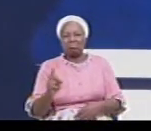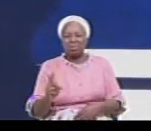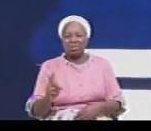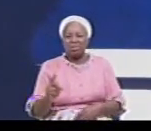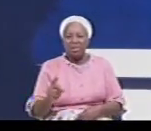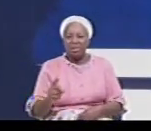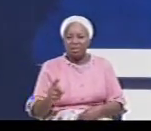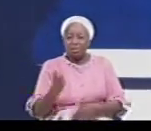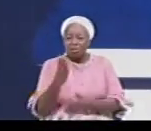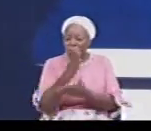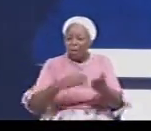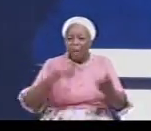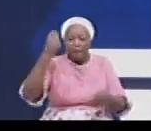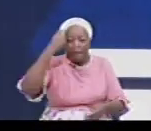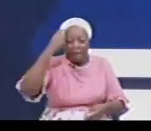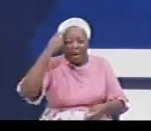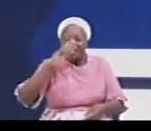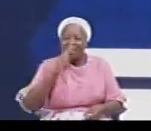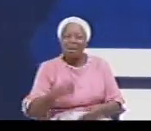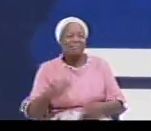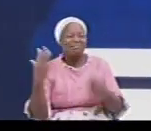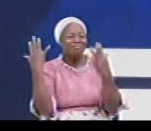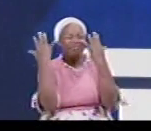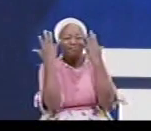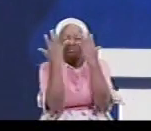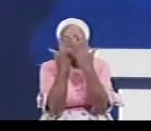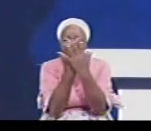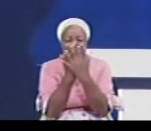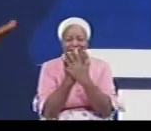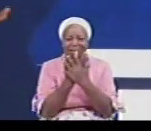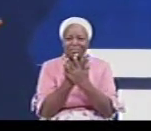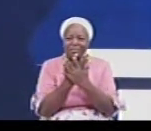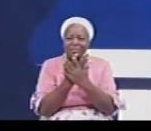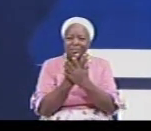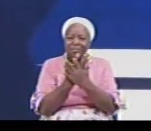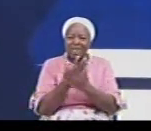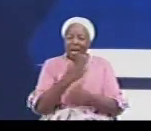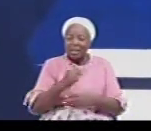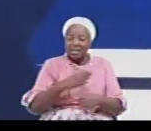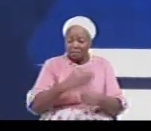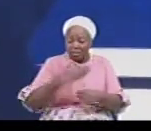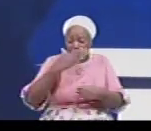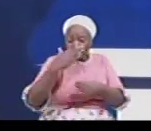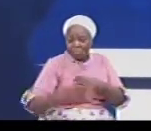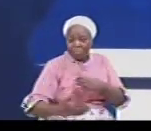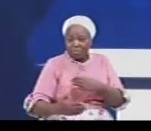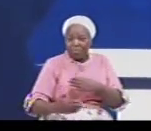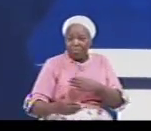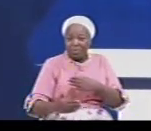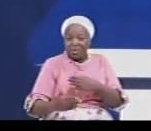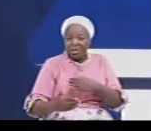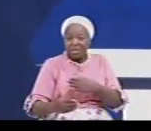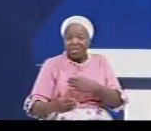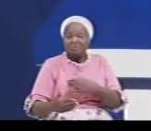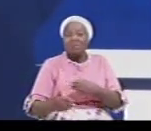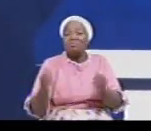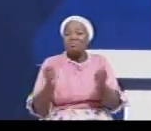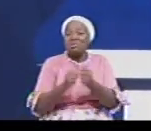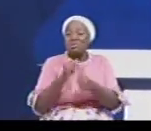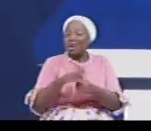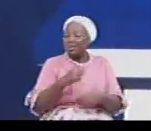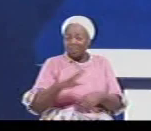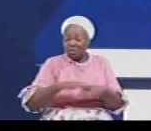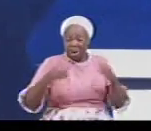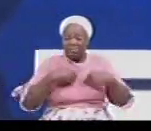Some minds are darkened. And they're totally ignorant of the goodness and the grace of